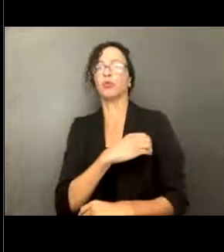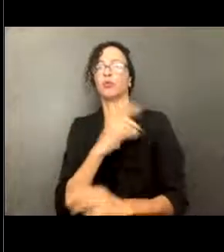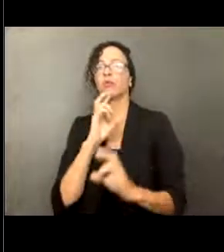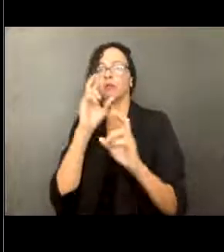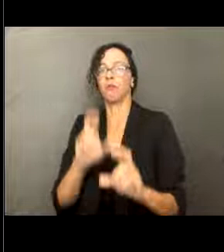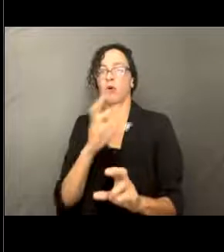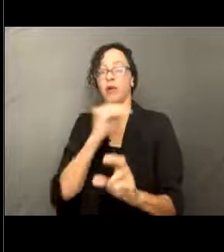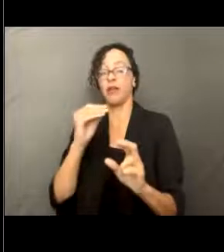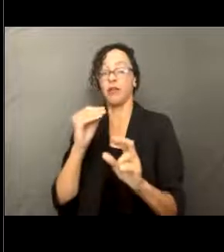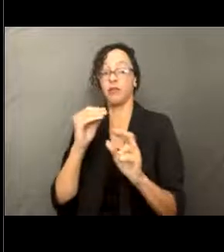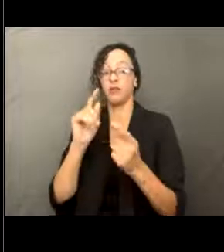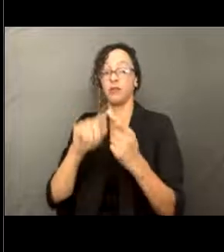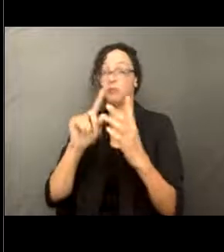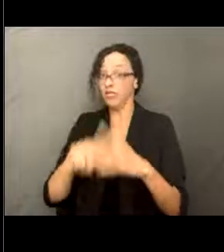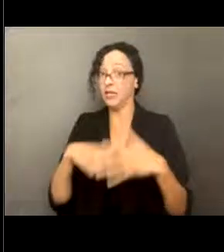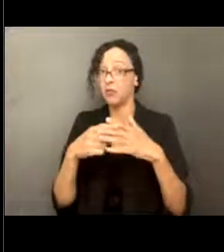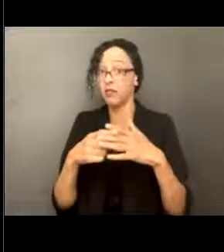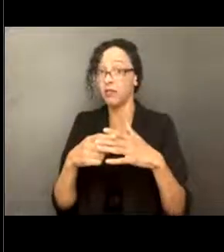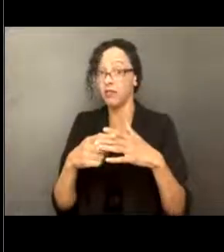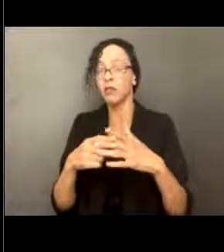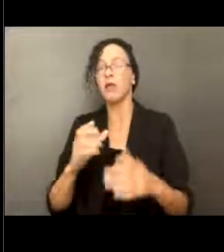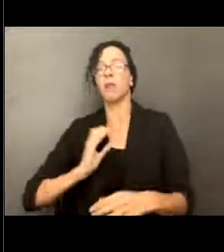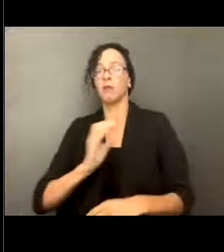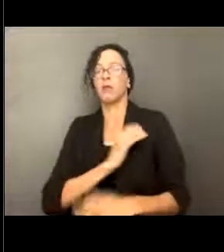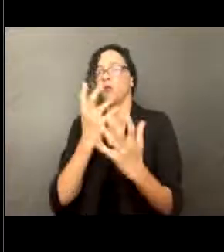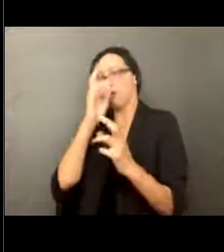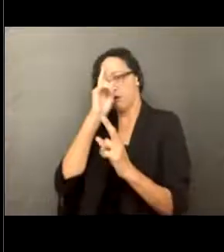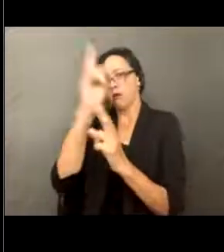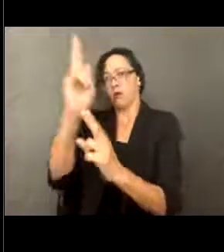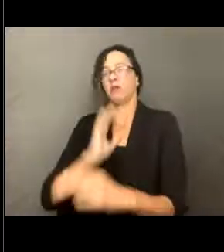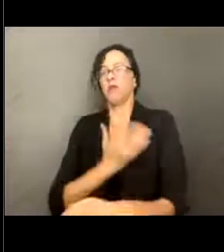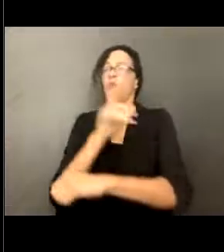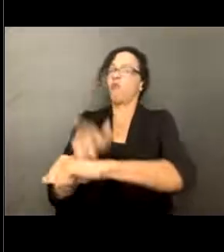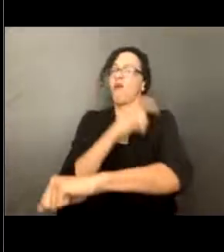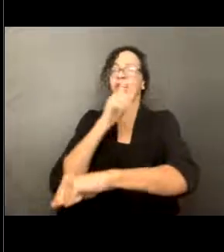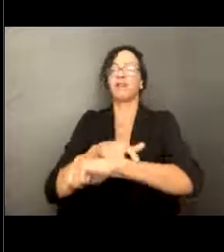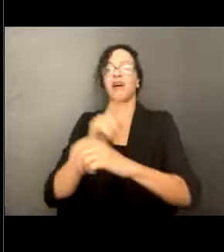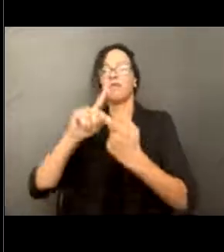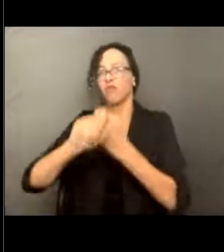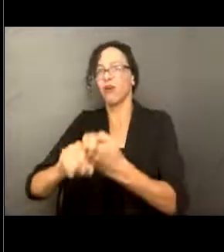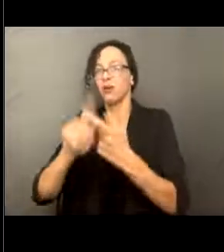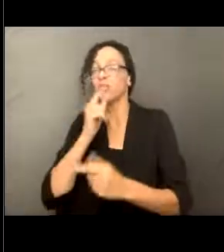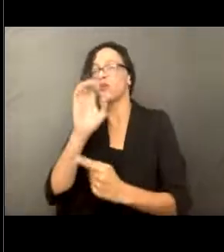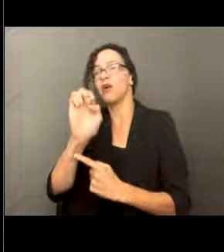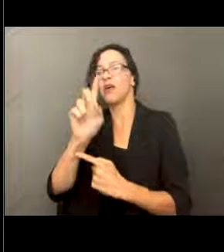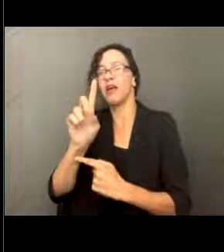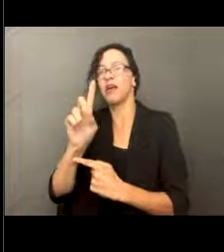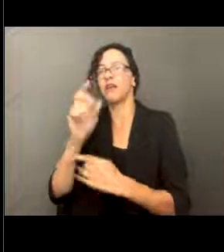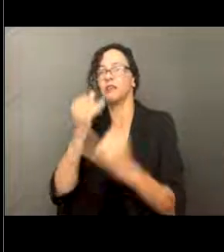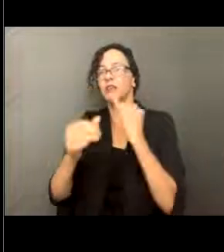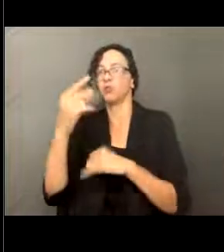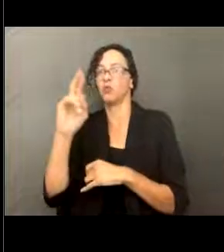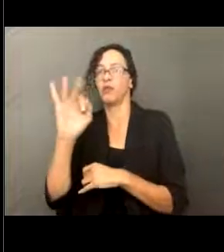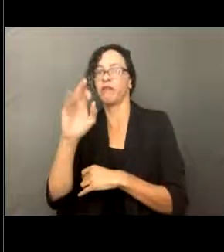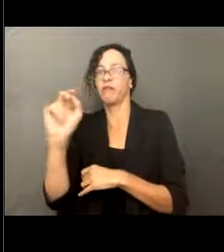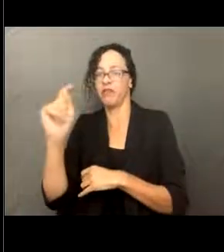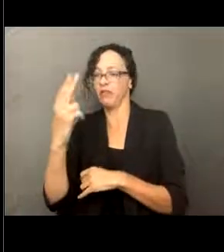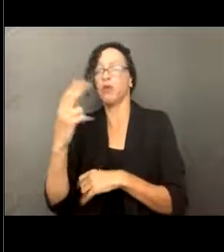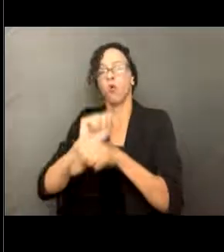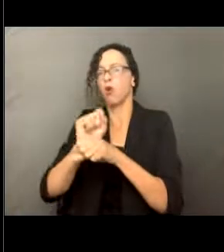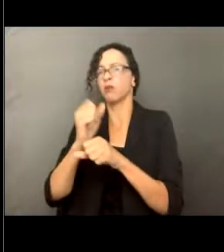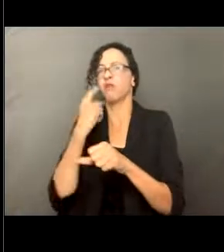with, the commission would like to honor our longtime friend, Ed Griffith. Ed worked for Caltrans since